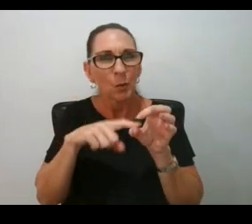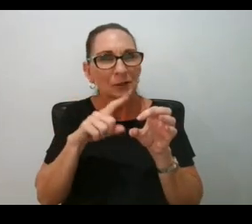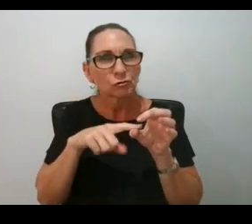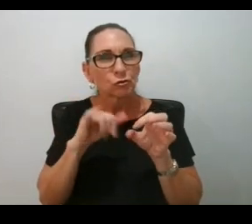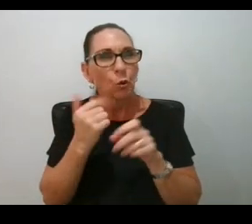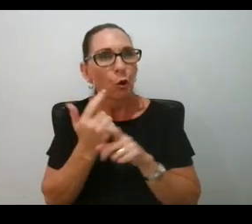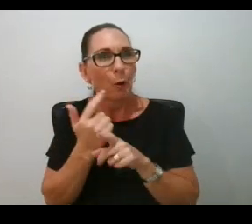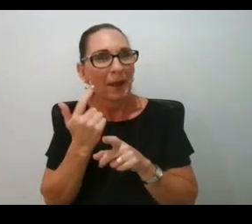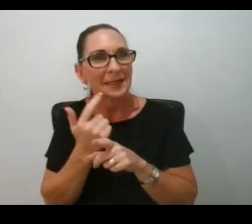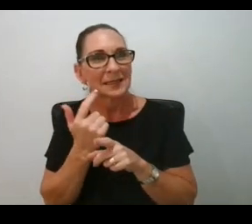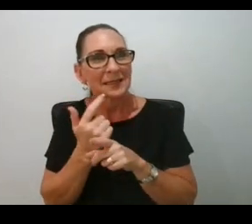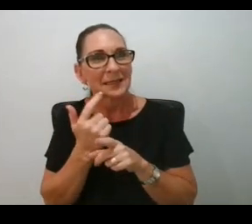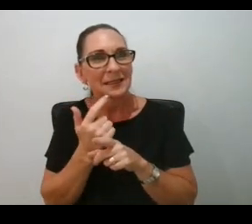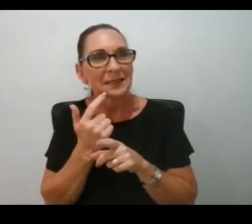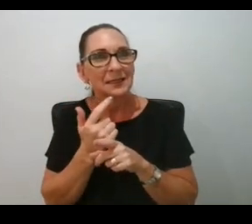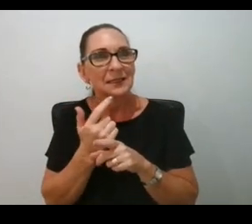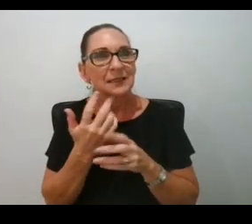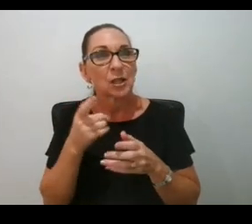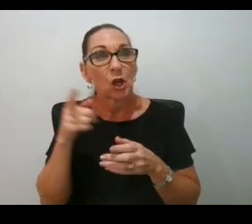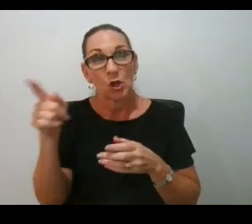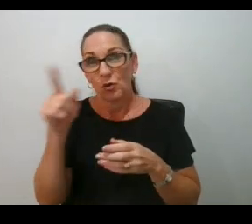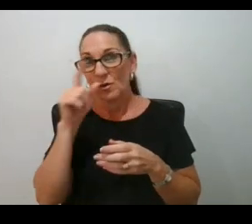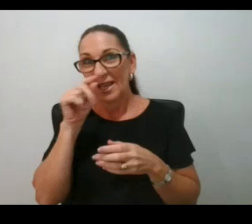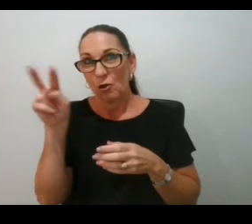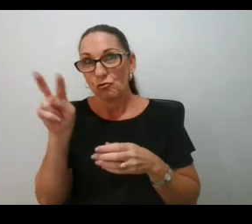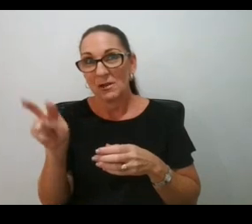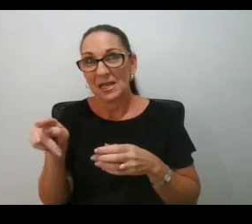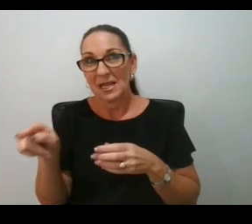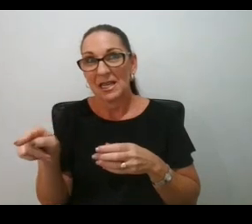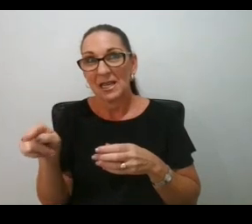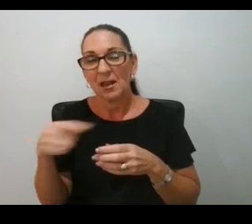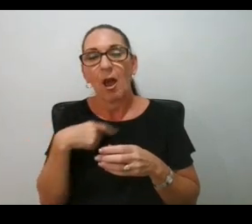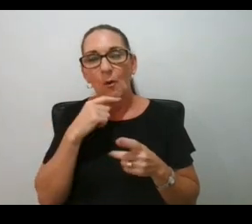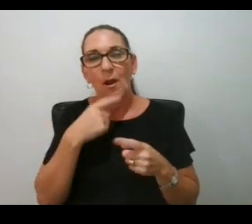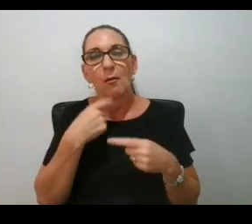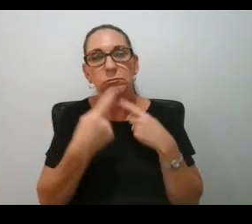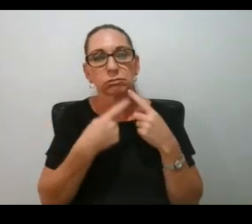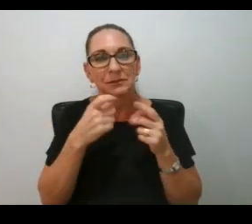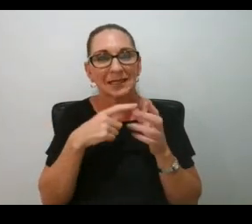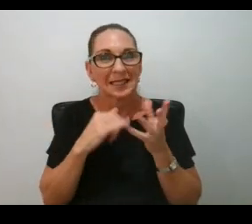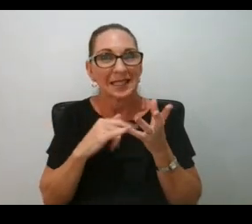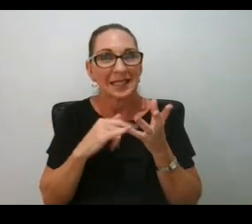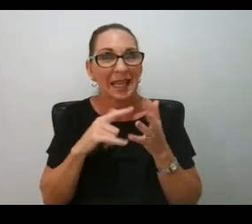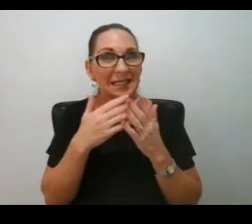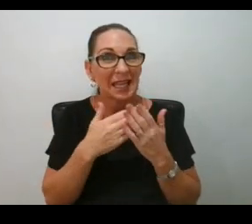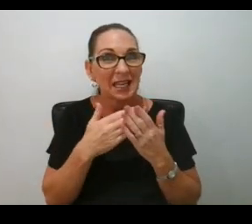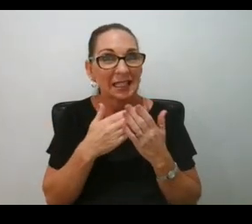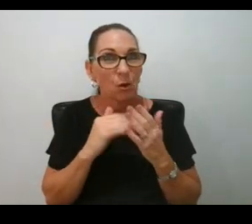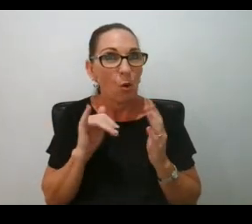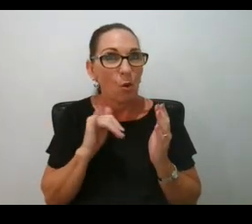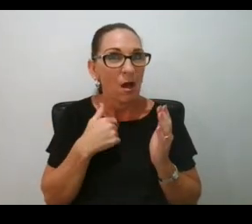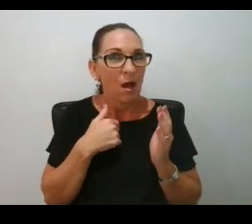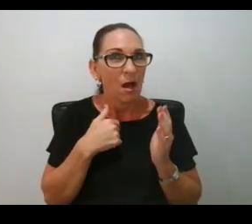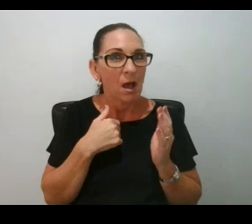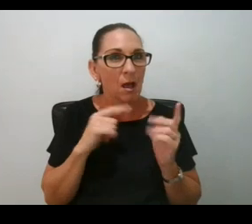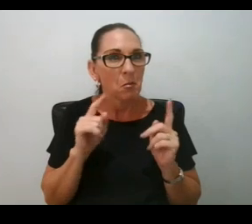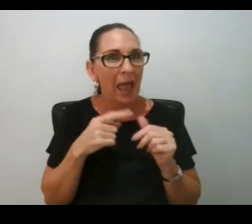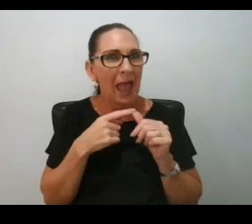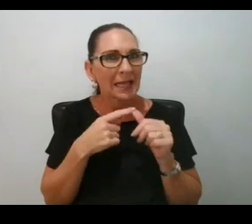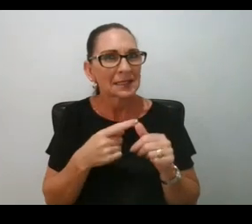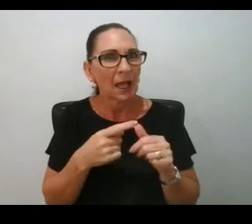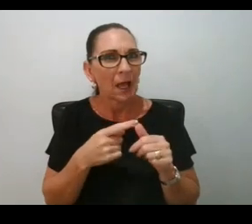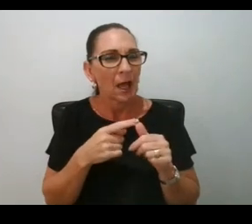will, as you have a look at those, start talking through our first case study, unless it's something we should answer straight away. We've just had a